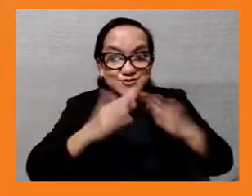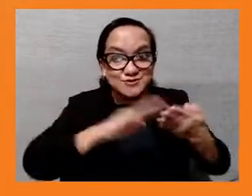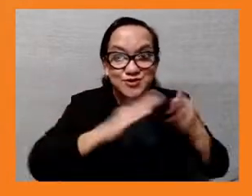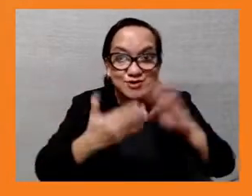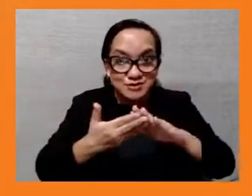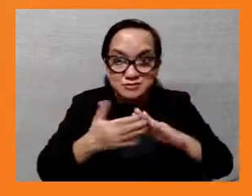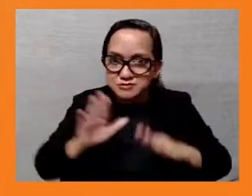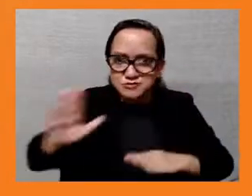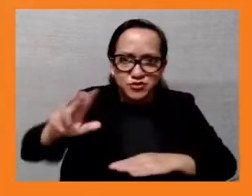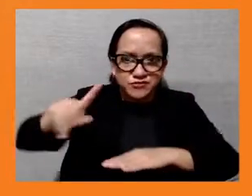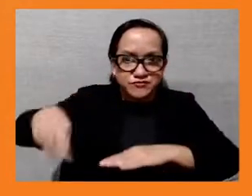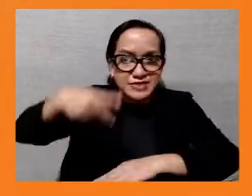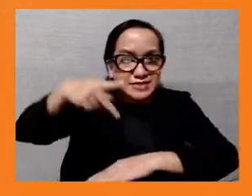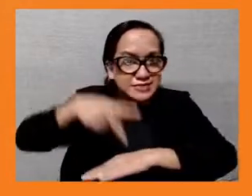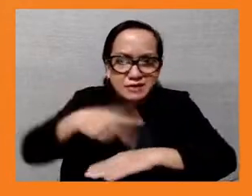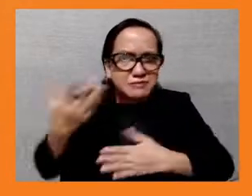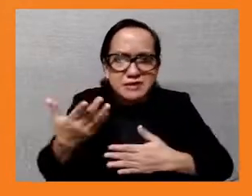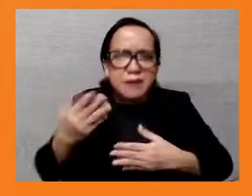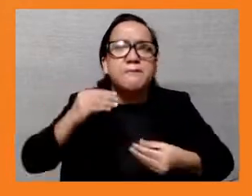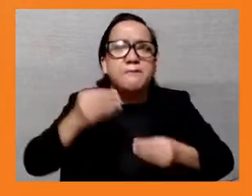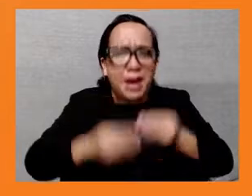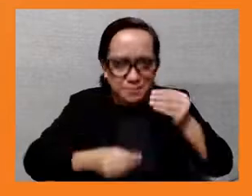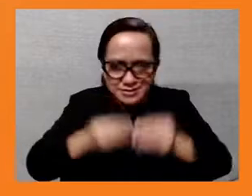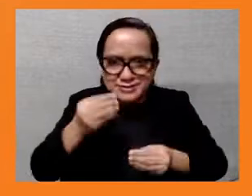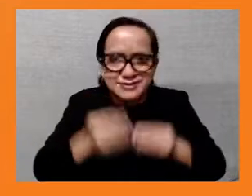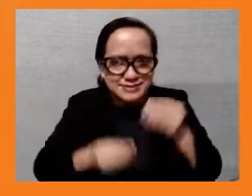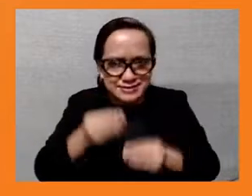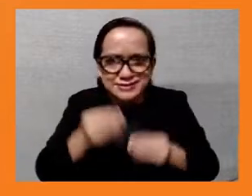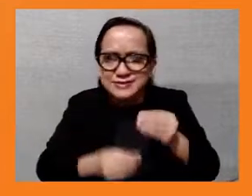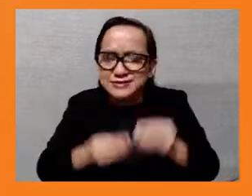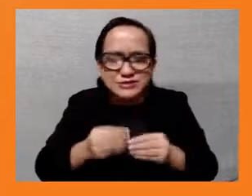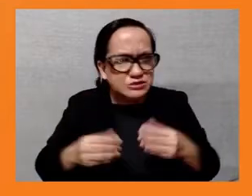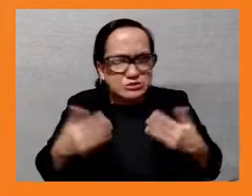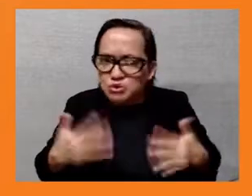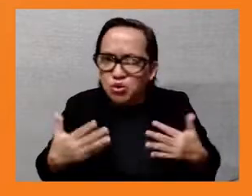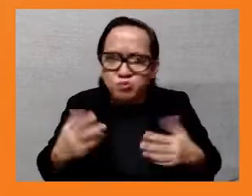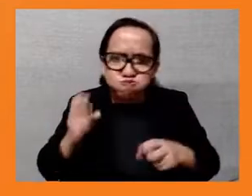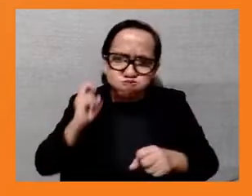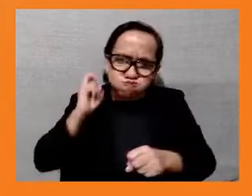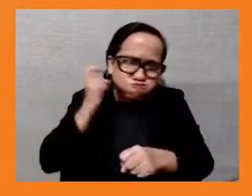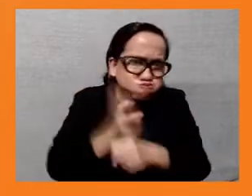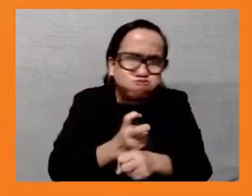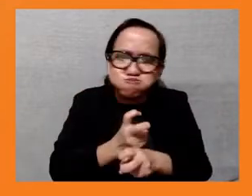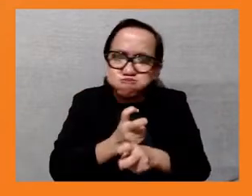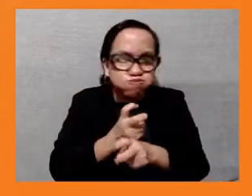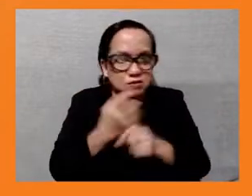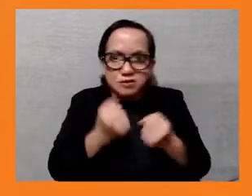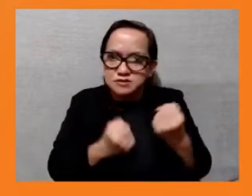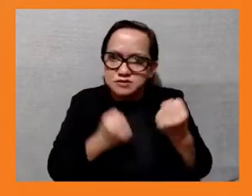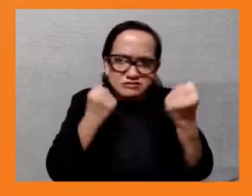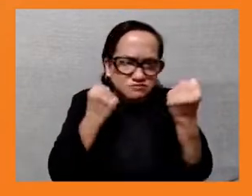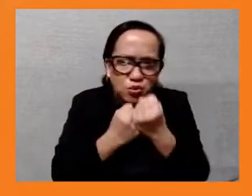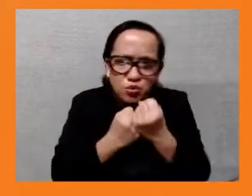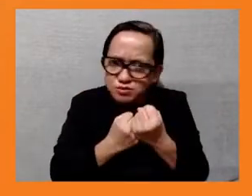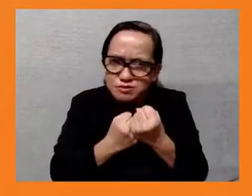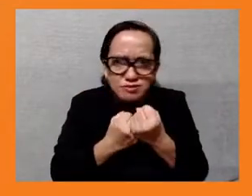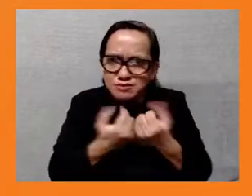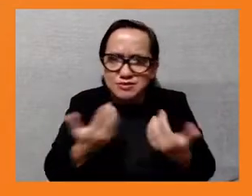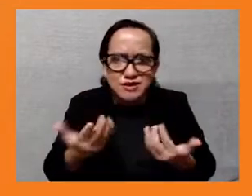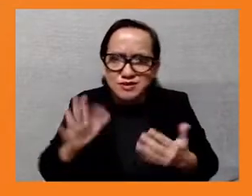to work on the sort of knowledge and capacity agenda. If there's scope, also to provide support